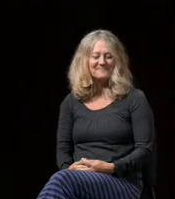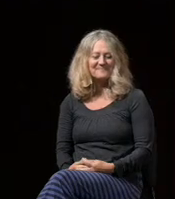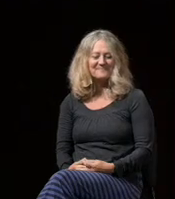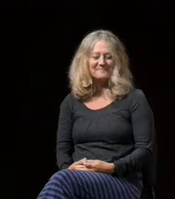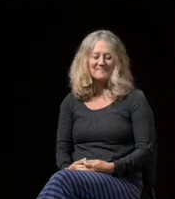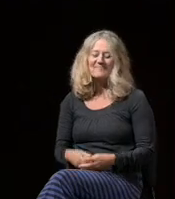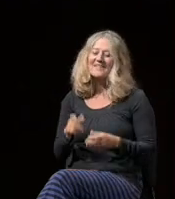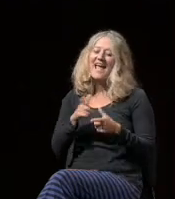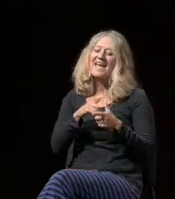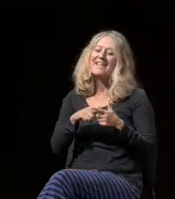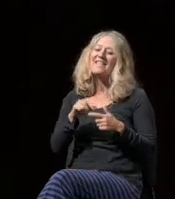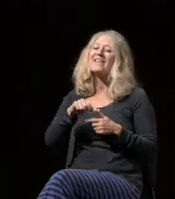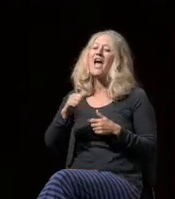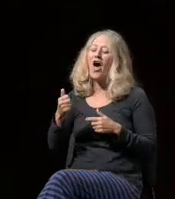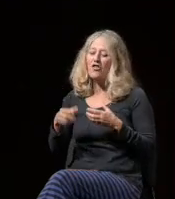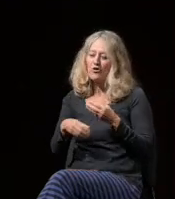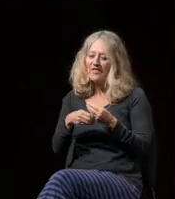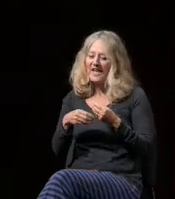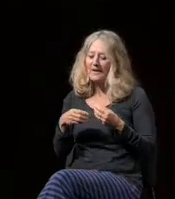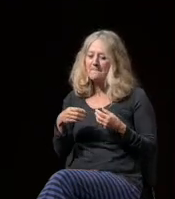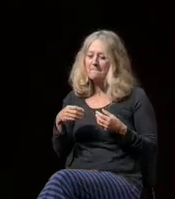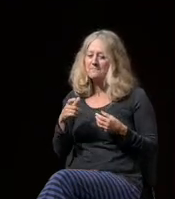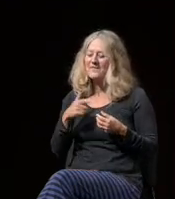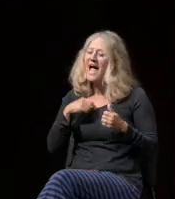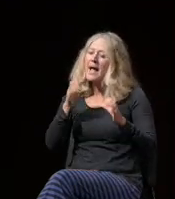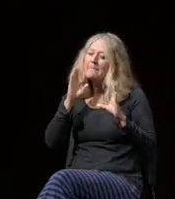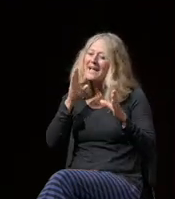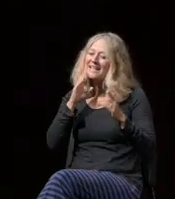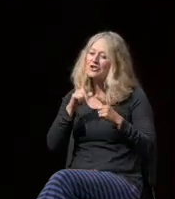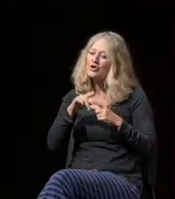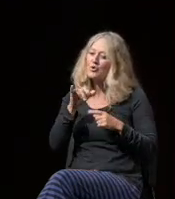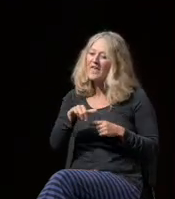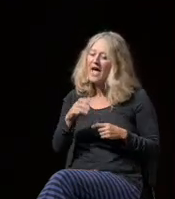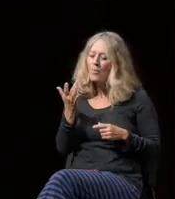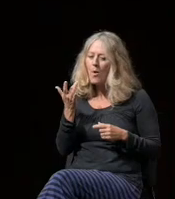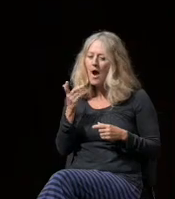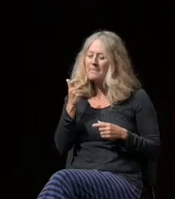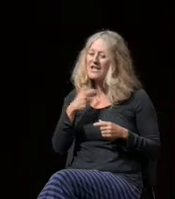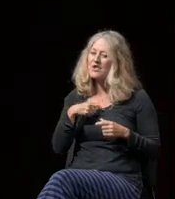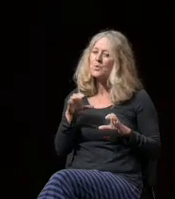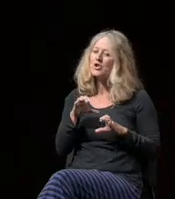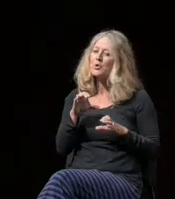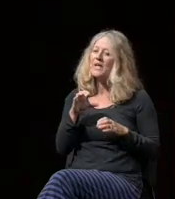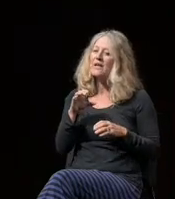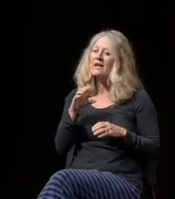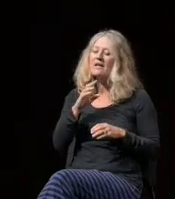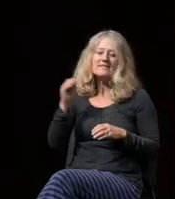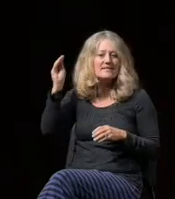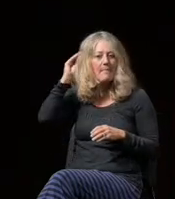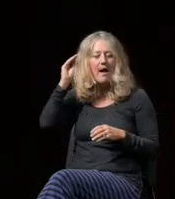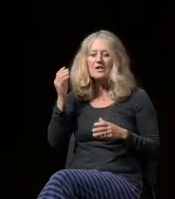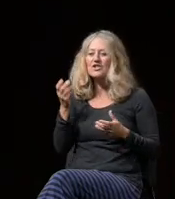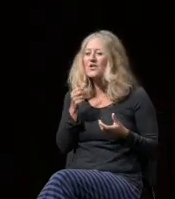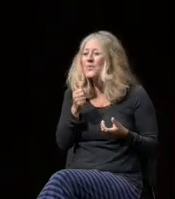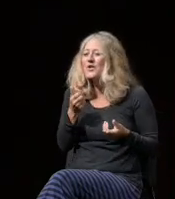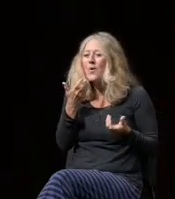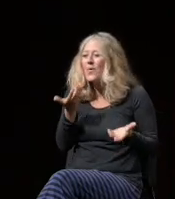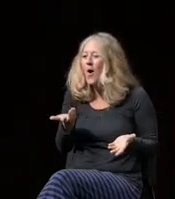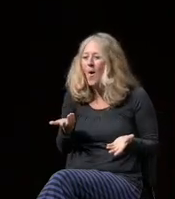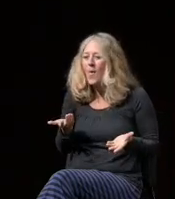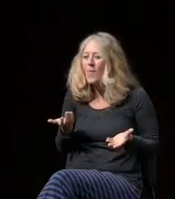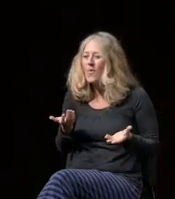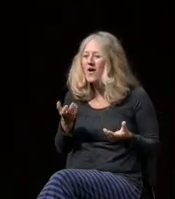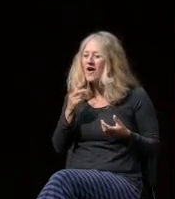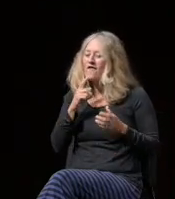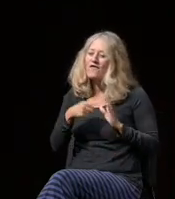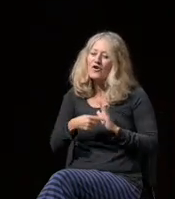And then the other thing is I just pay attention to that because we do it subconsciously. And many of us may not know. For an example,